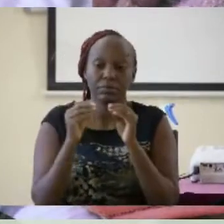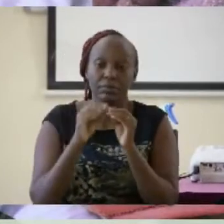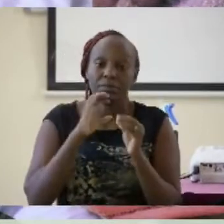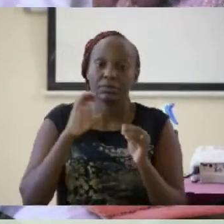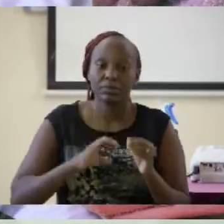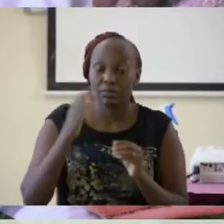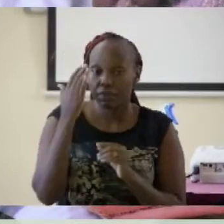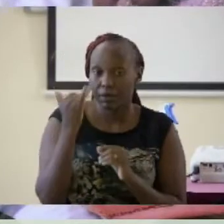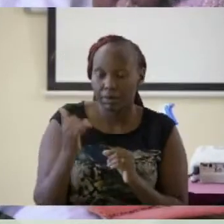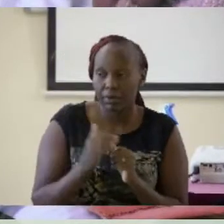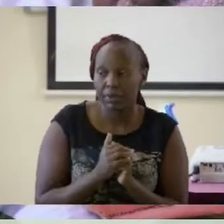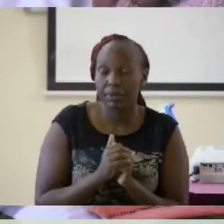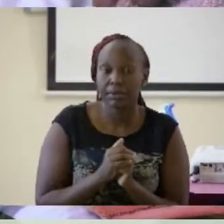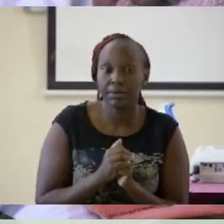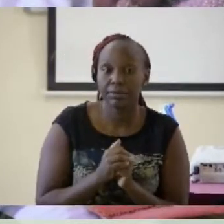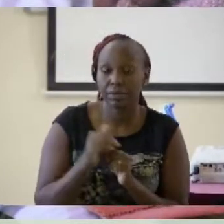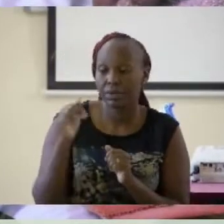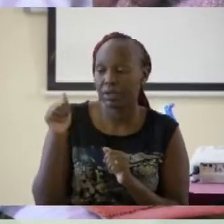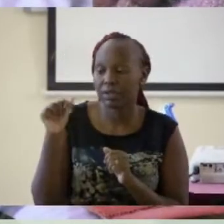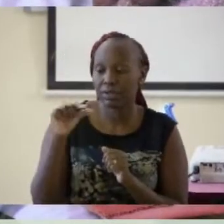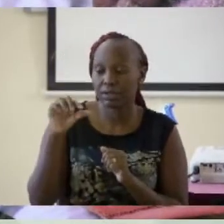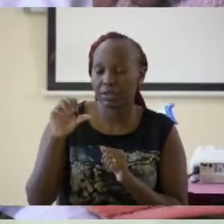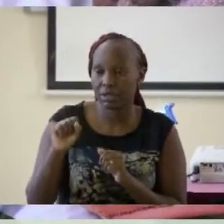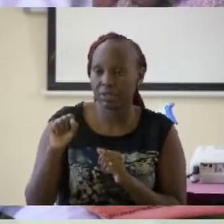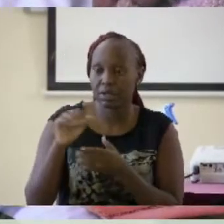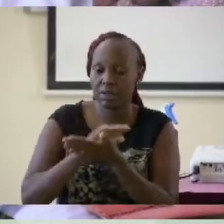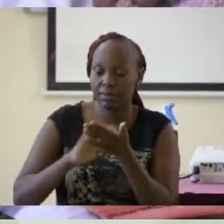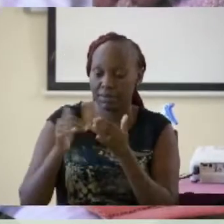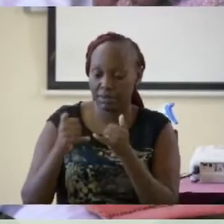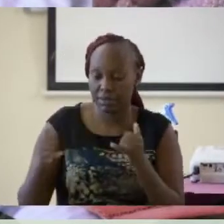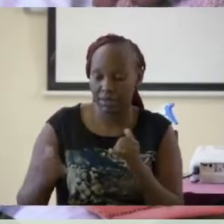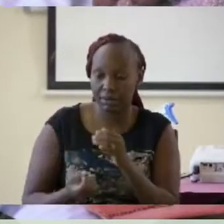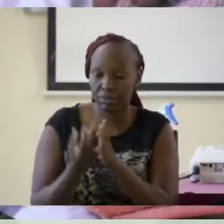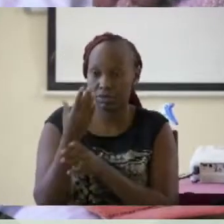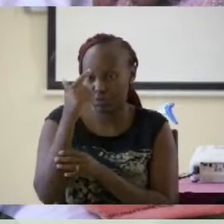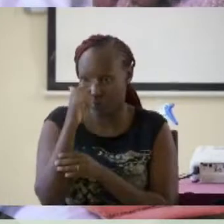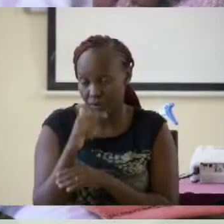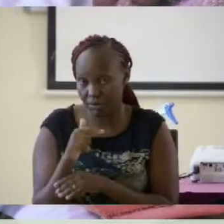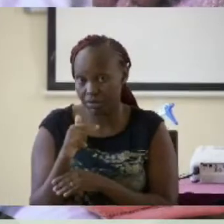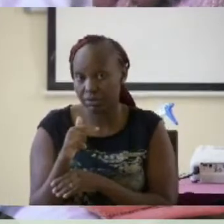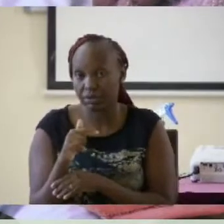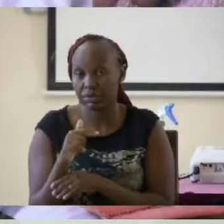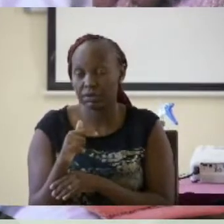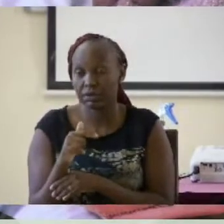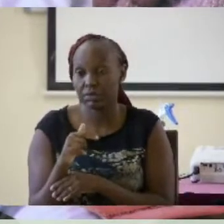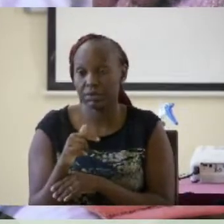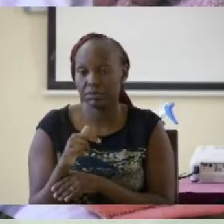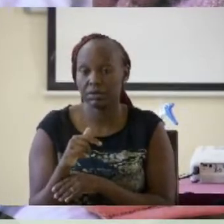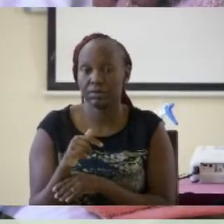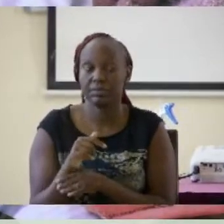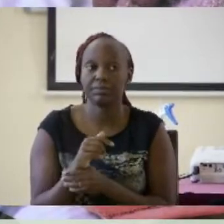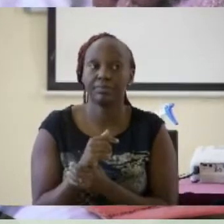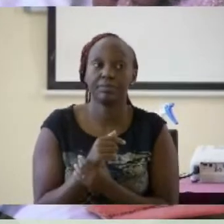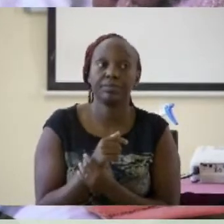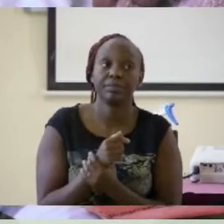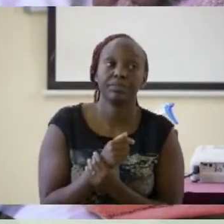because of that the AJS policy baseline was formed by the Honorable Justice Ngugi.